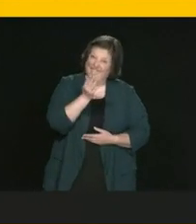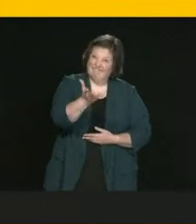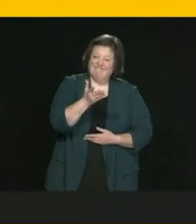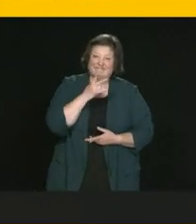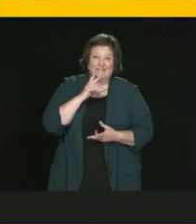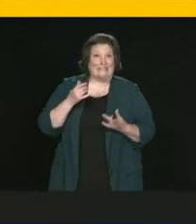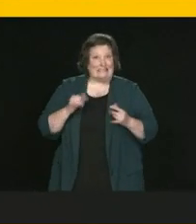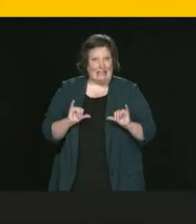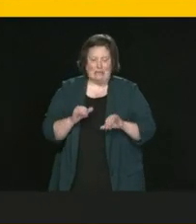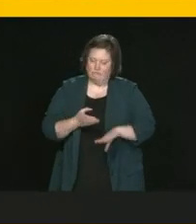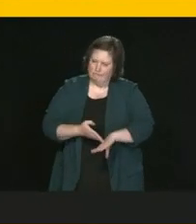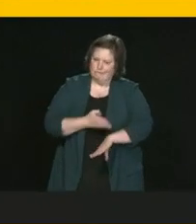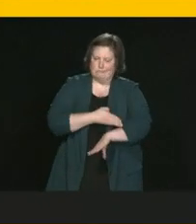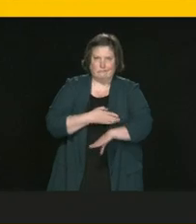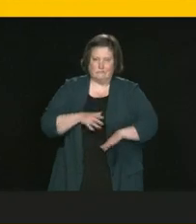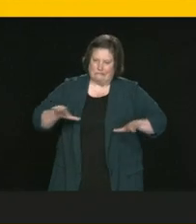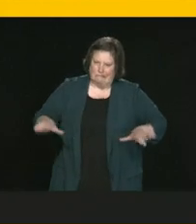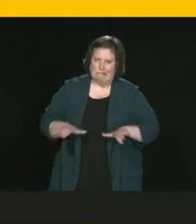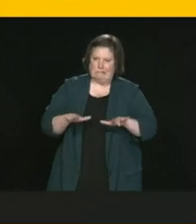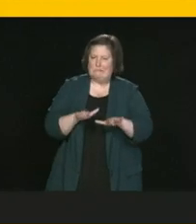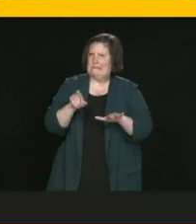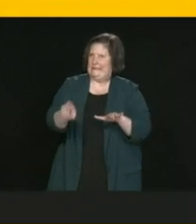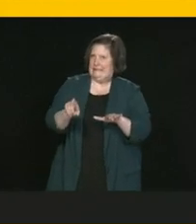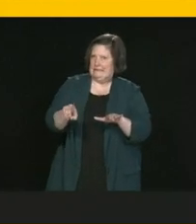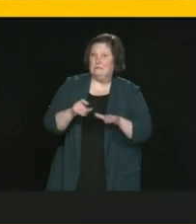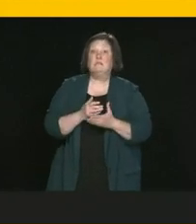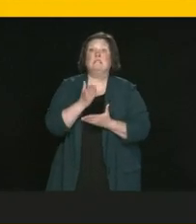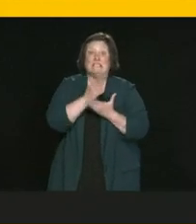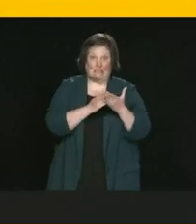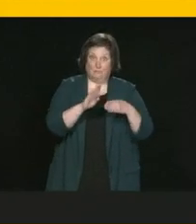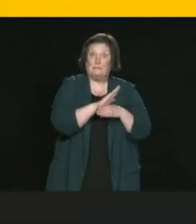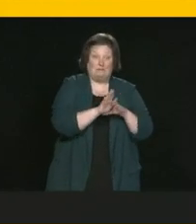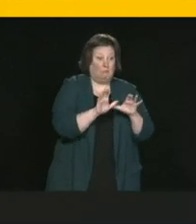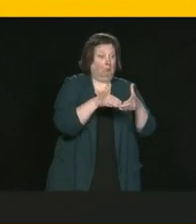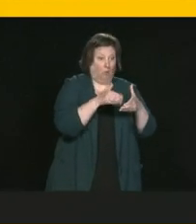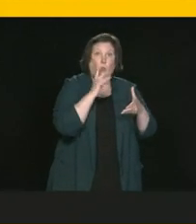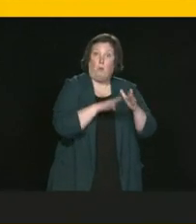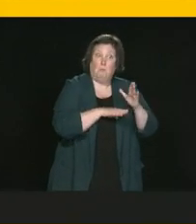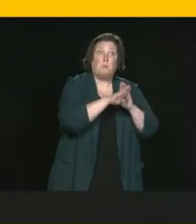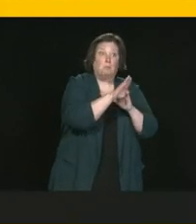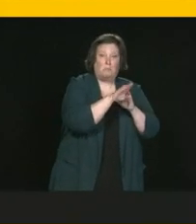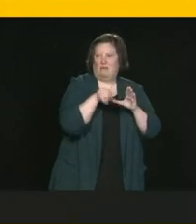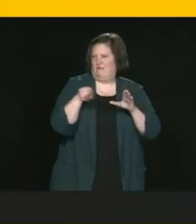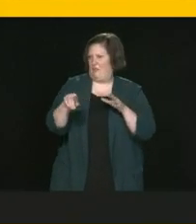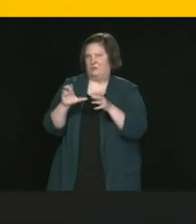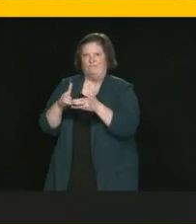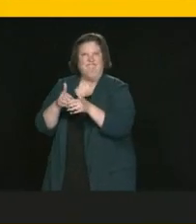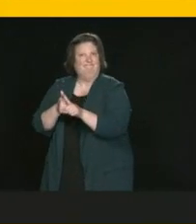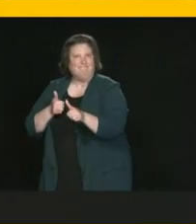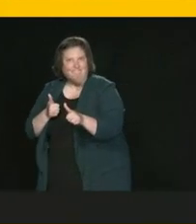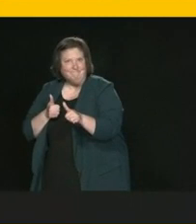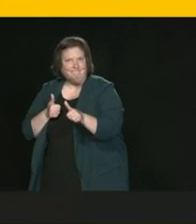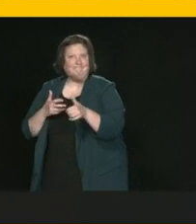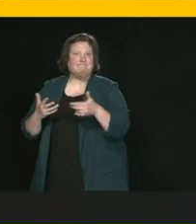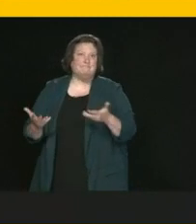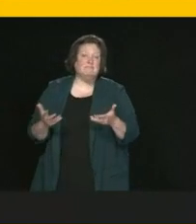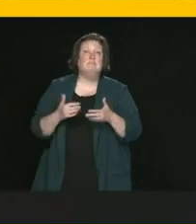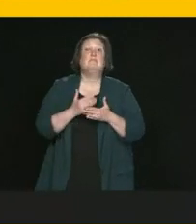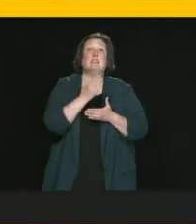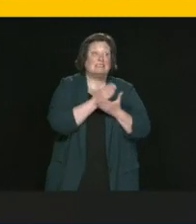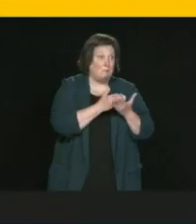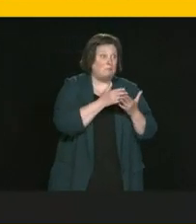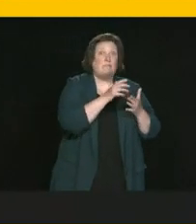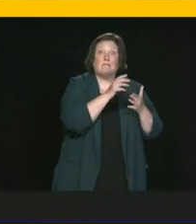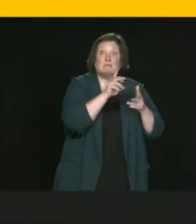months. Some sectors will rebound more quickly than others, and many people will find work, but not everyone